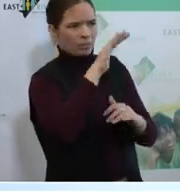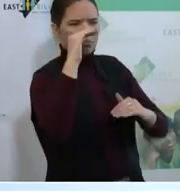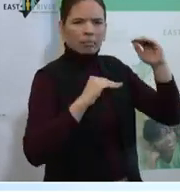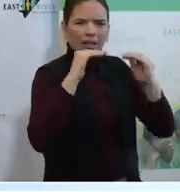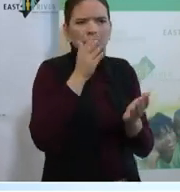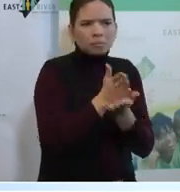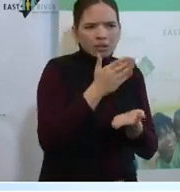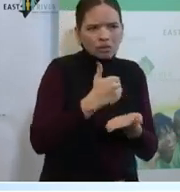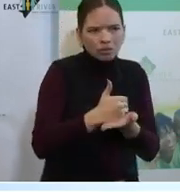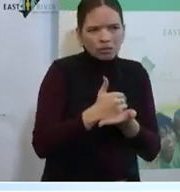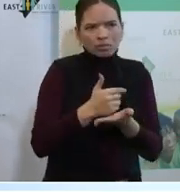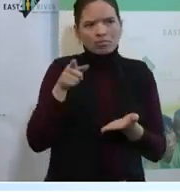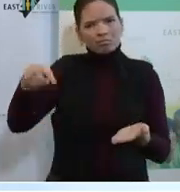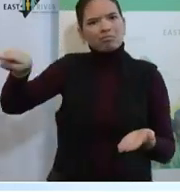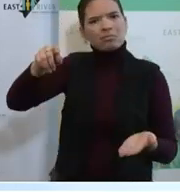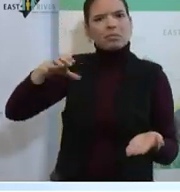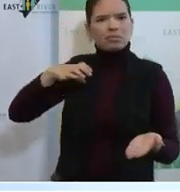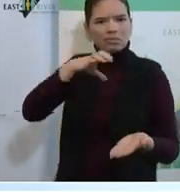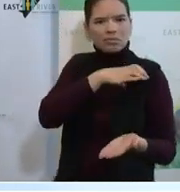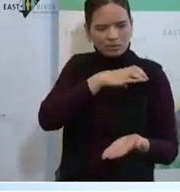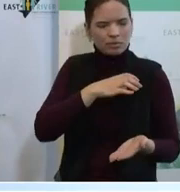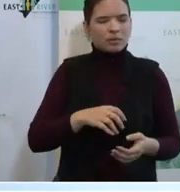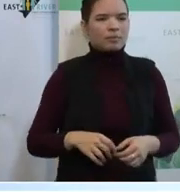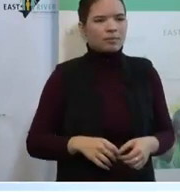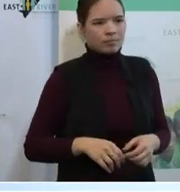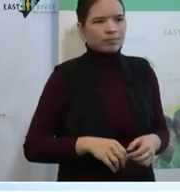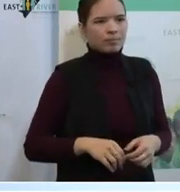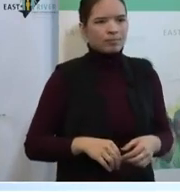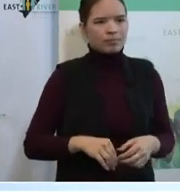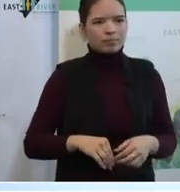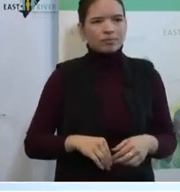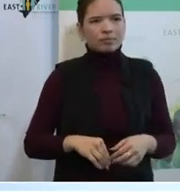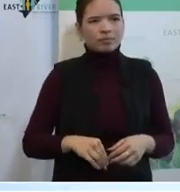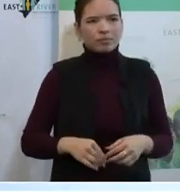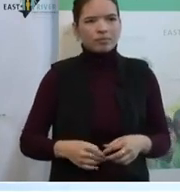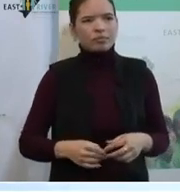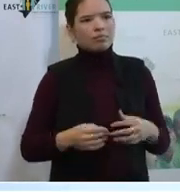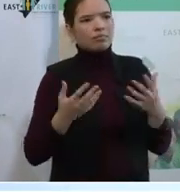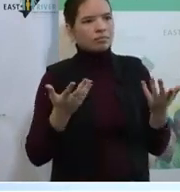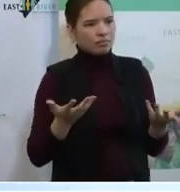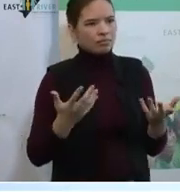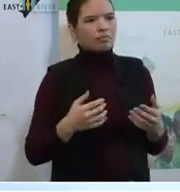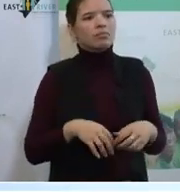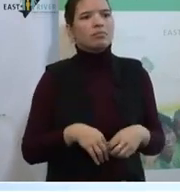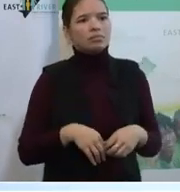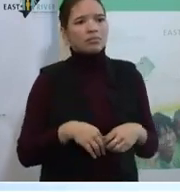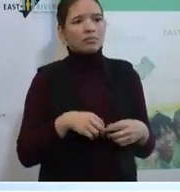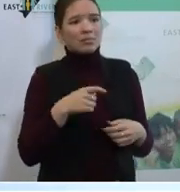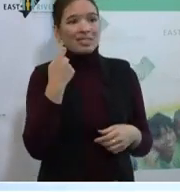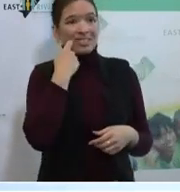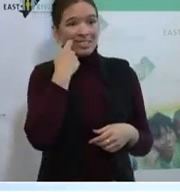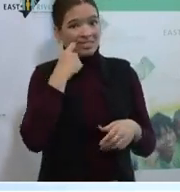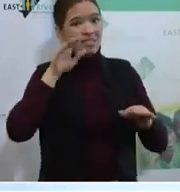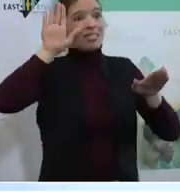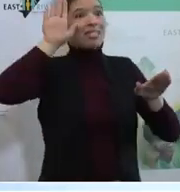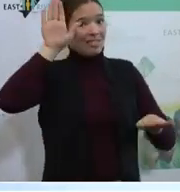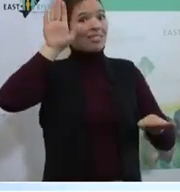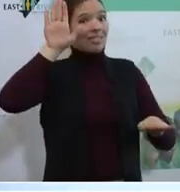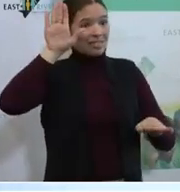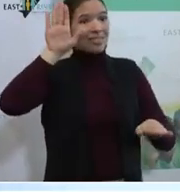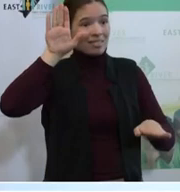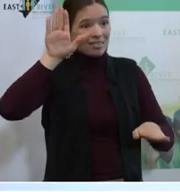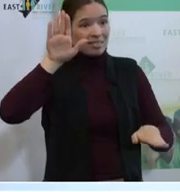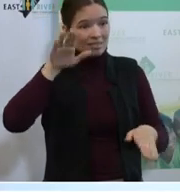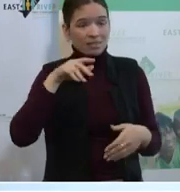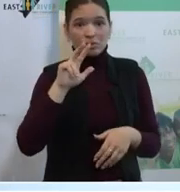I spoke about when I had the opportunity to give my inaugural address recently was, in fact,